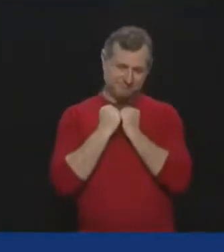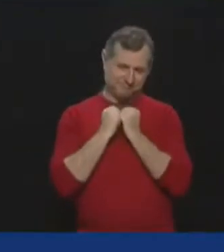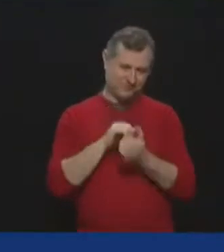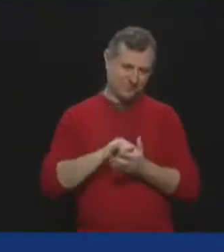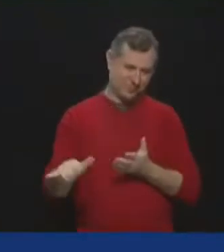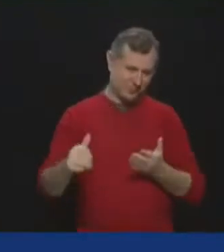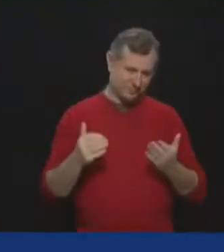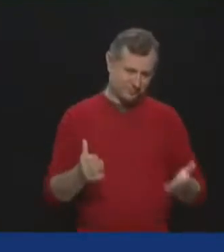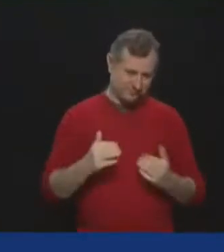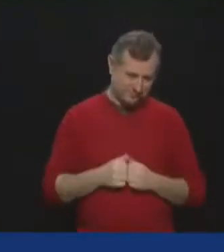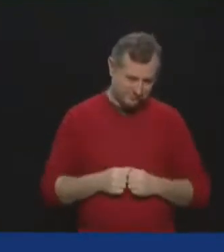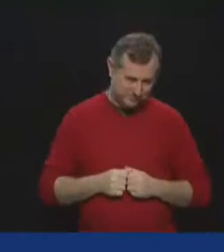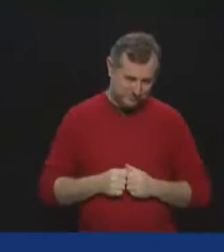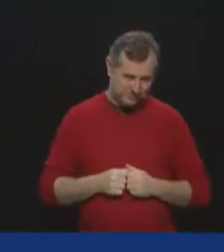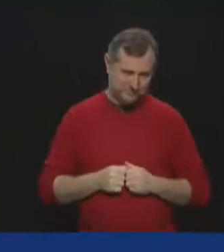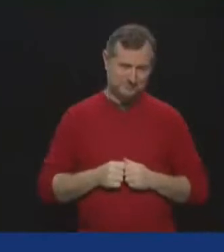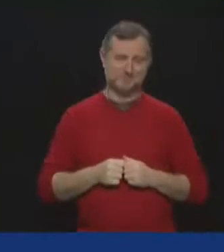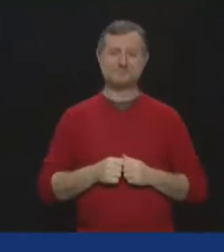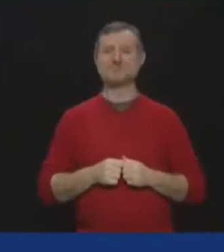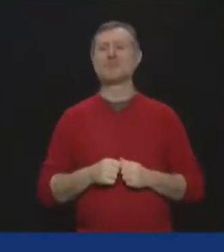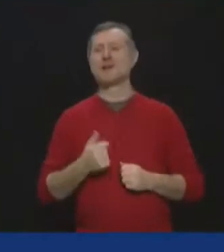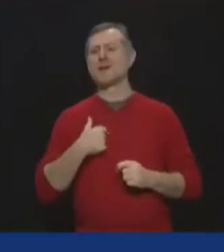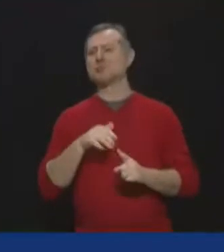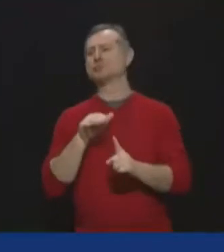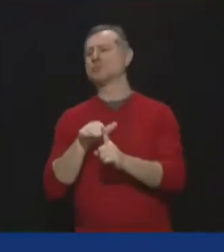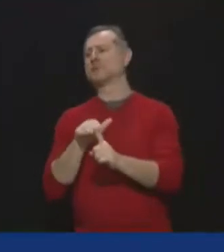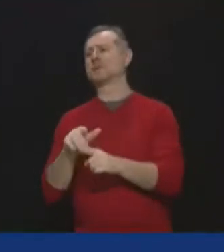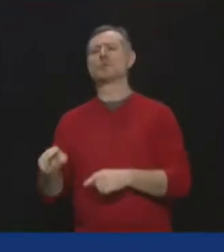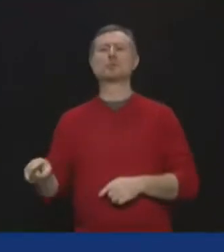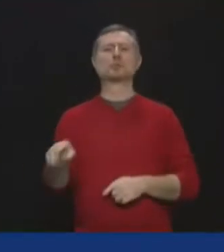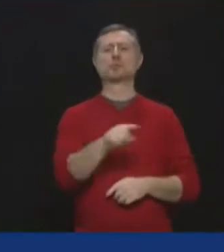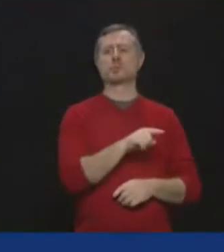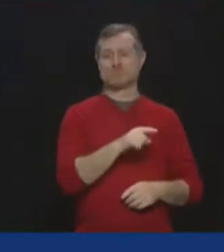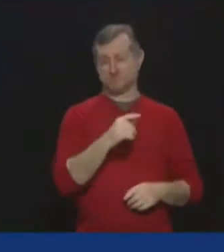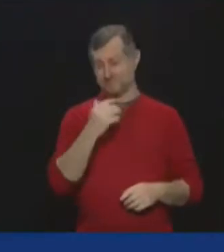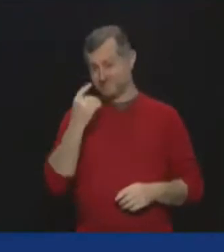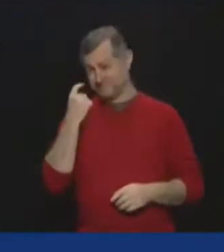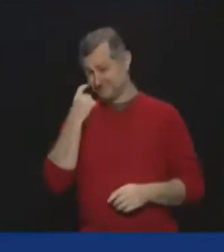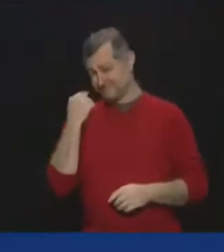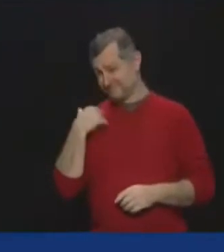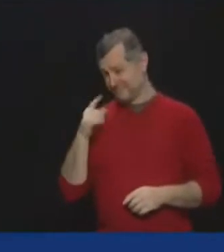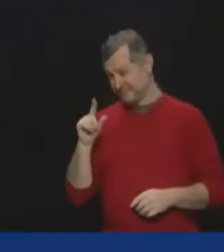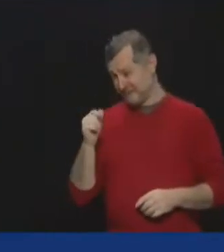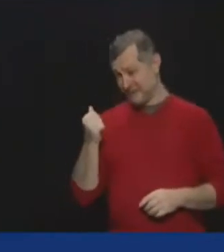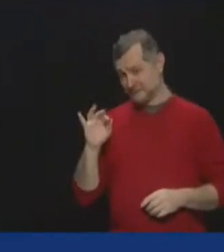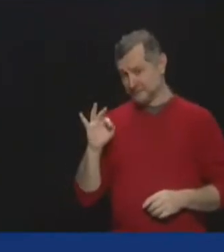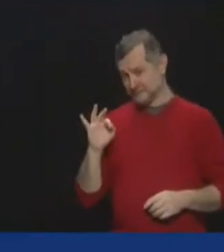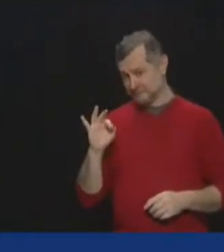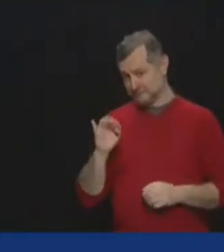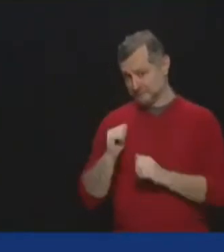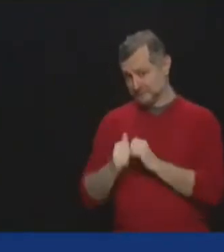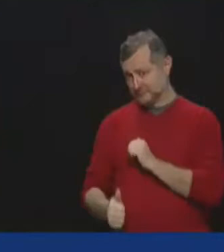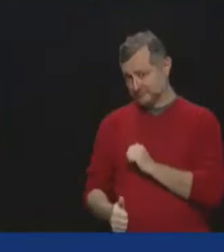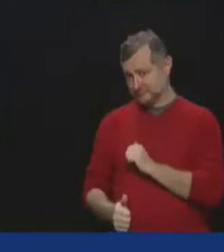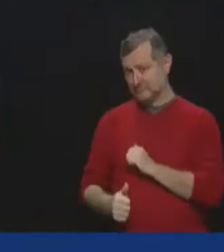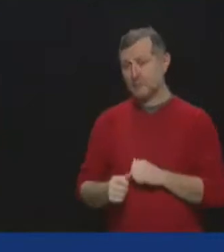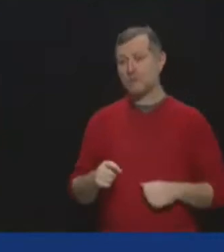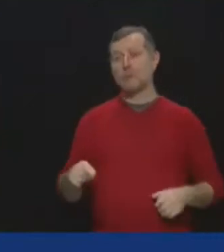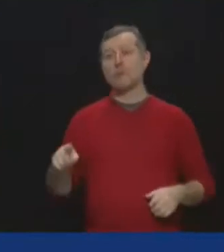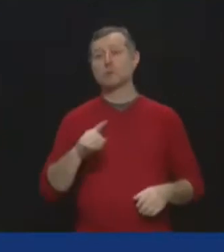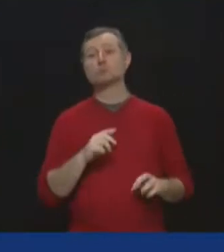will remind everyone that even in 2019, not one Republican